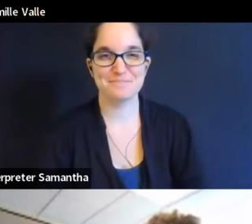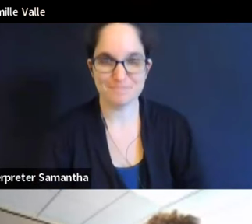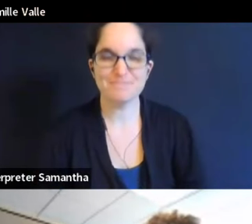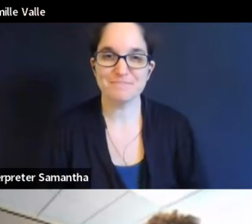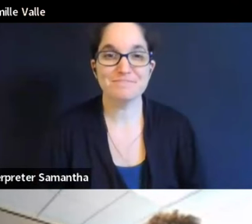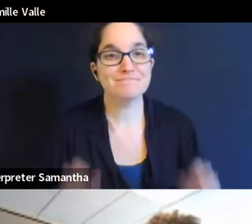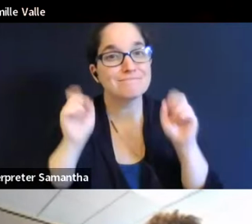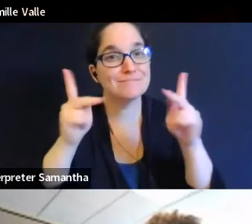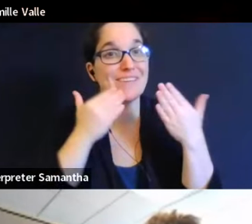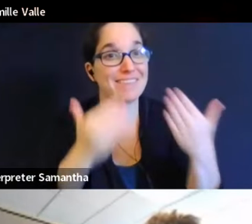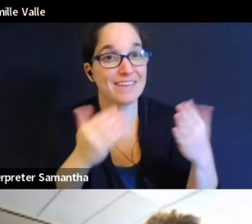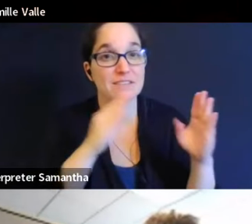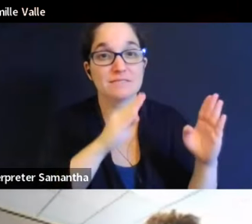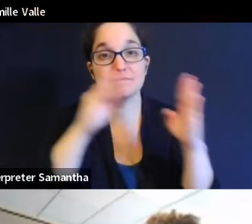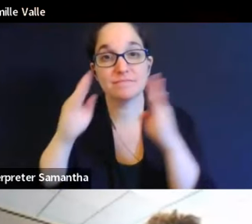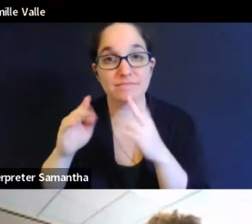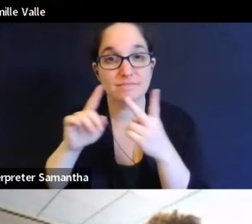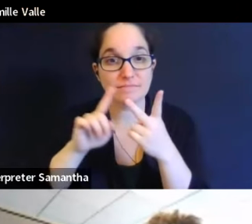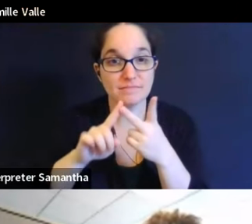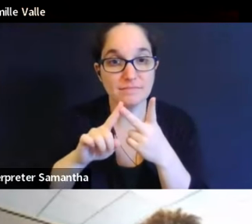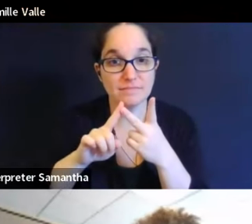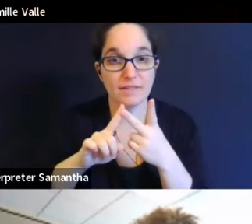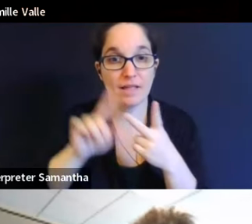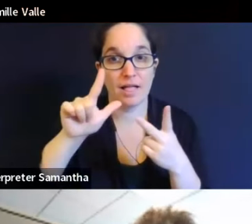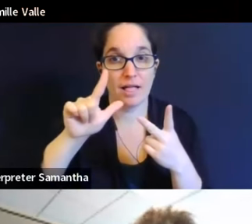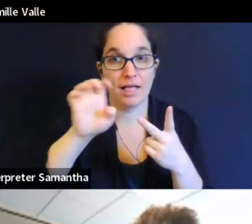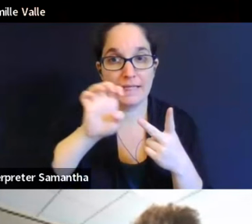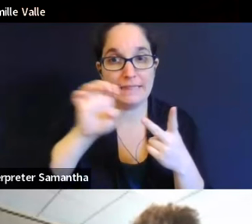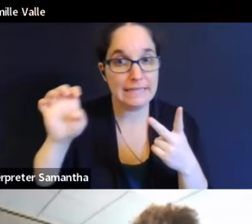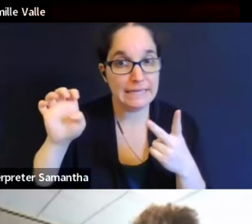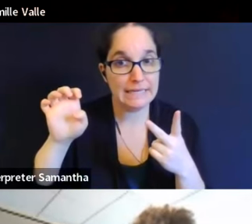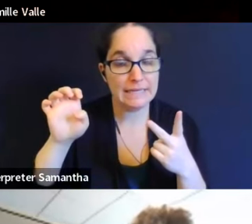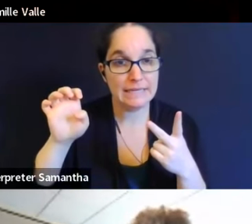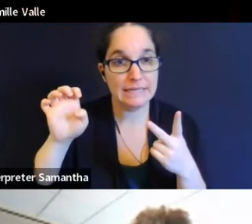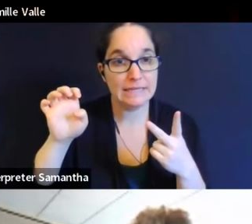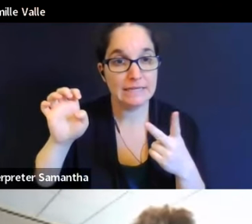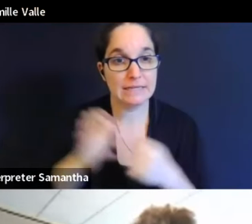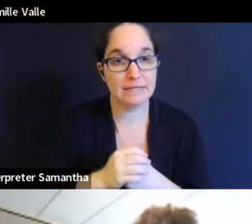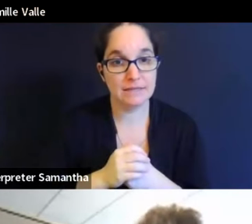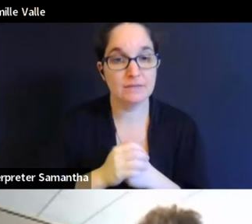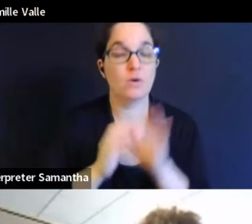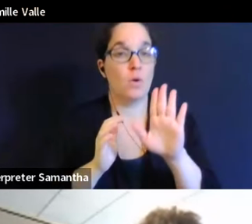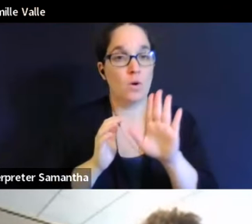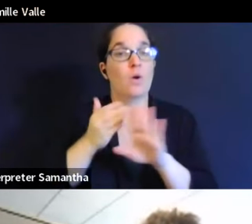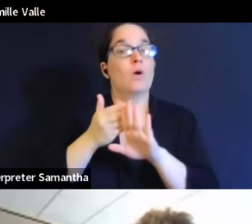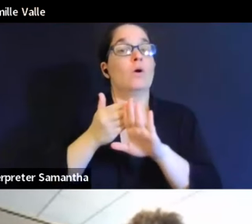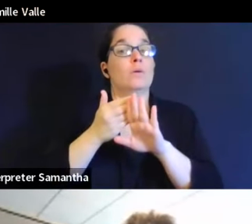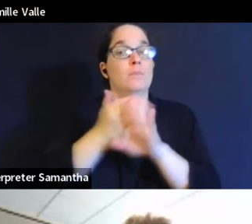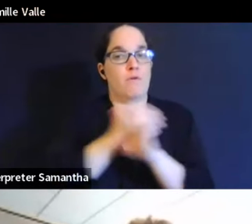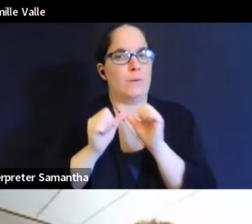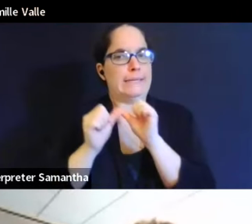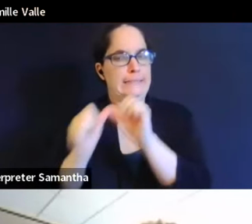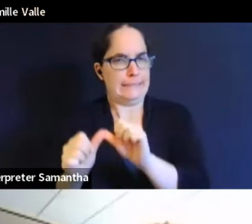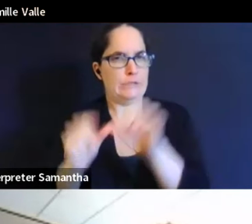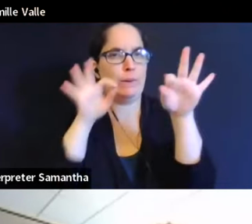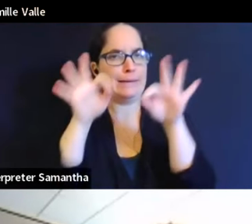Great. Thank you, Stephen. And Lee Bolka, you can introduce yourself and also to explain some housekeeping stuff